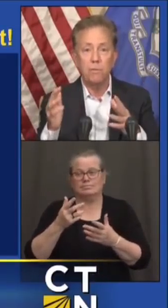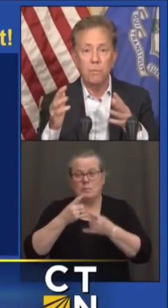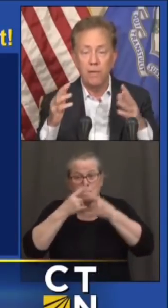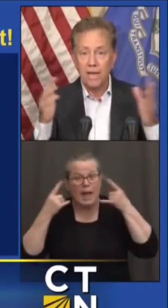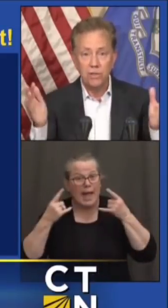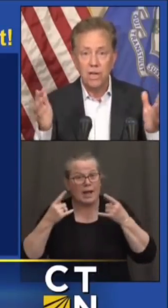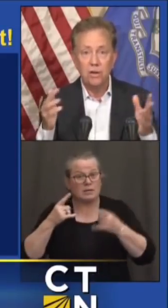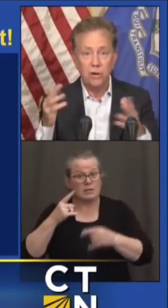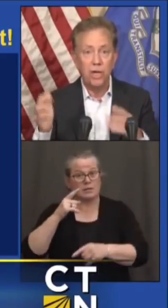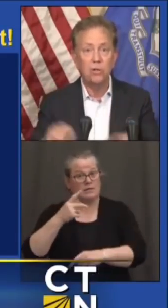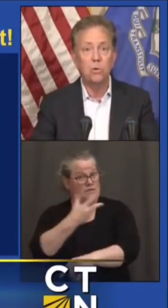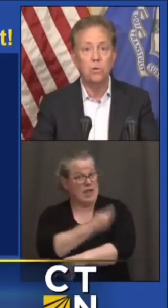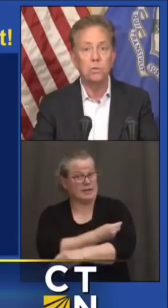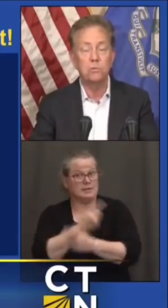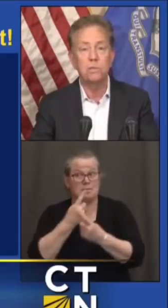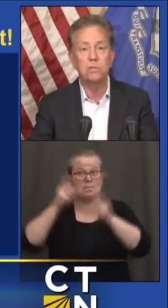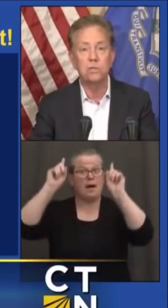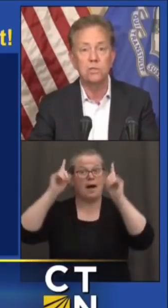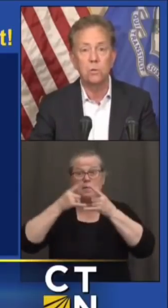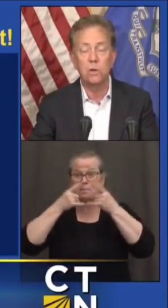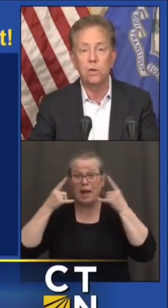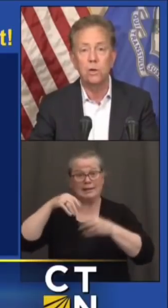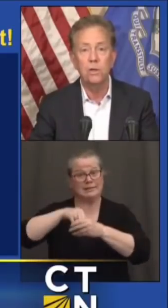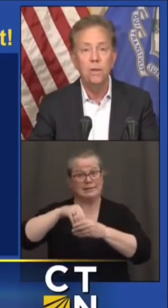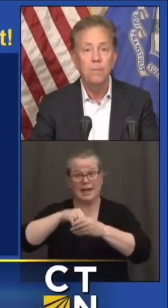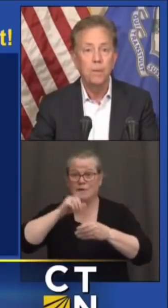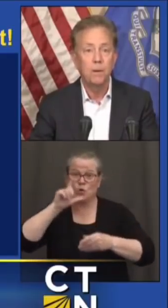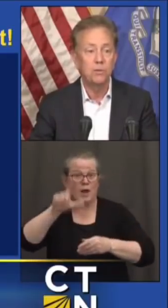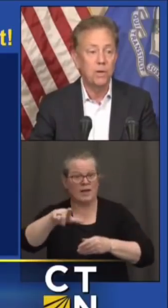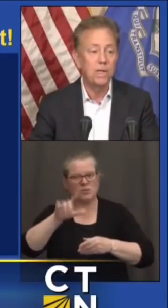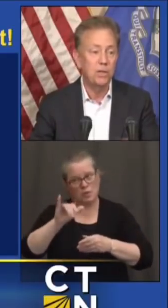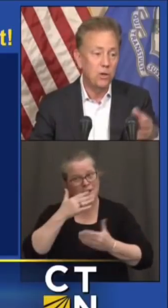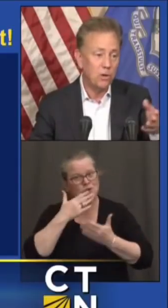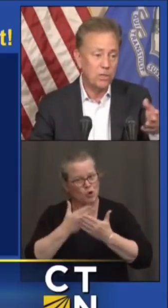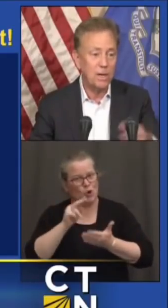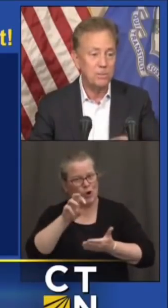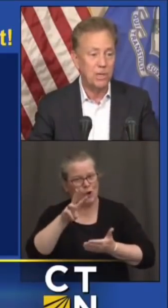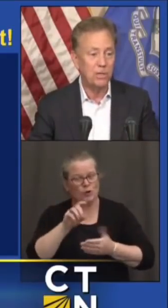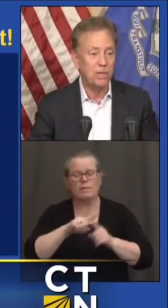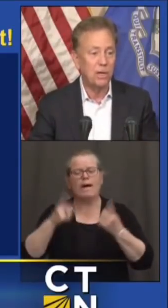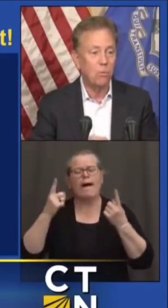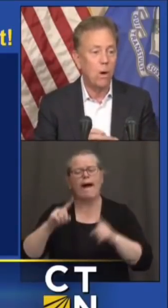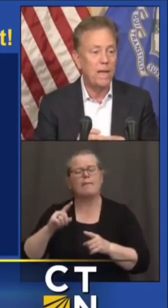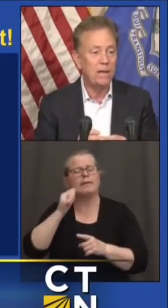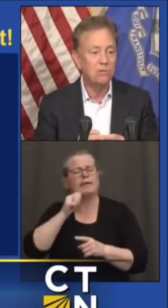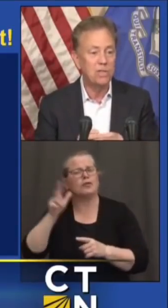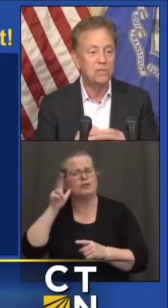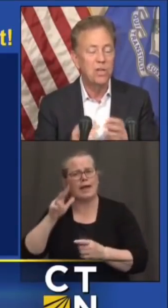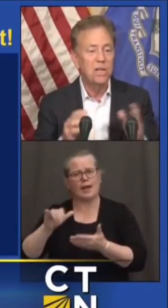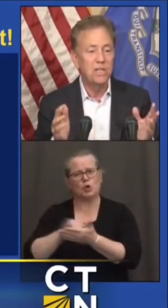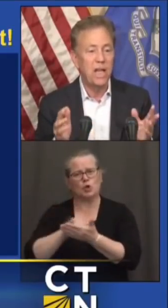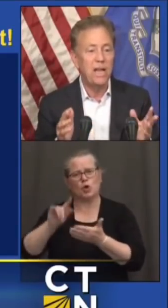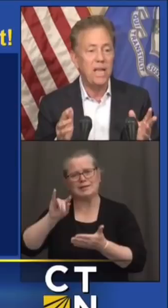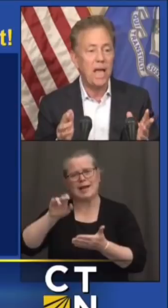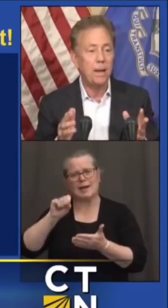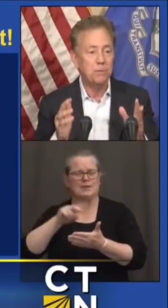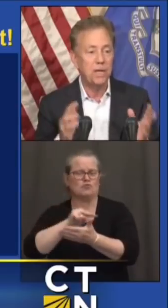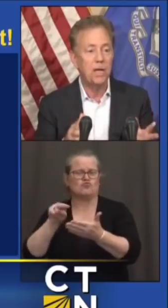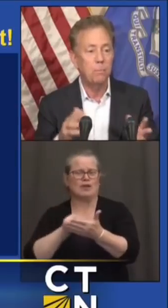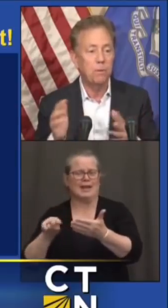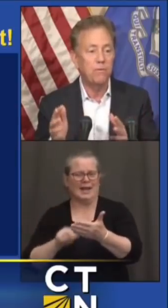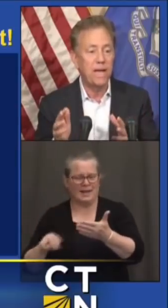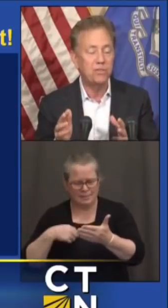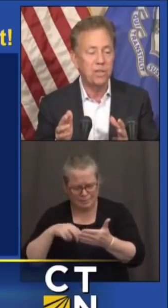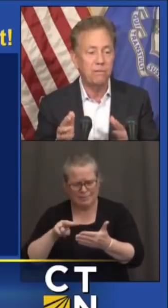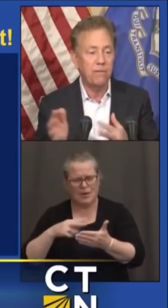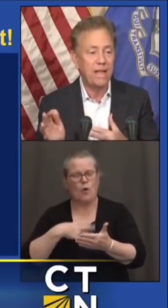mask if you've been vaccinated or indoors, which is sort of good. But I was reading the New York Times the other day. White House says dating apps can